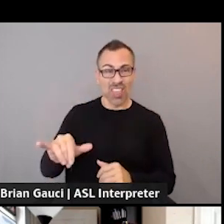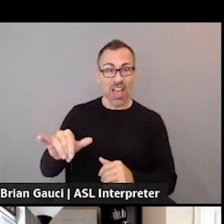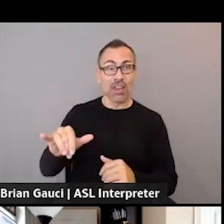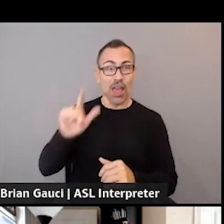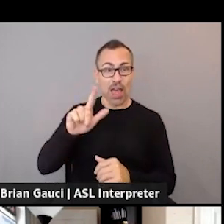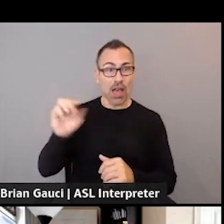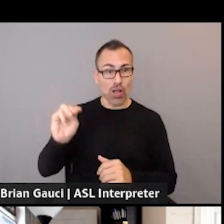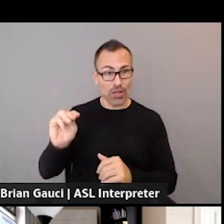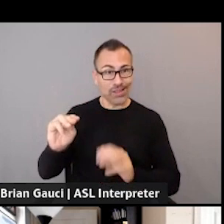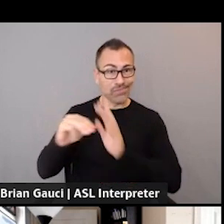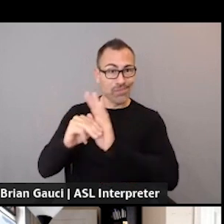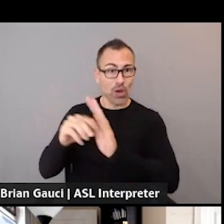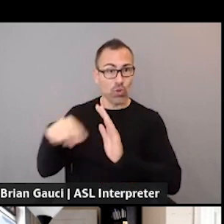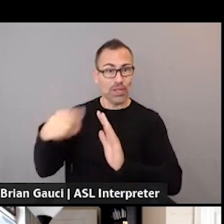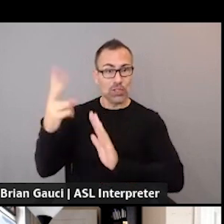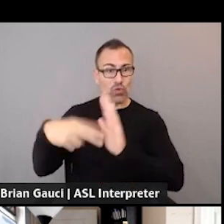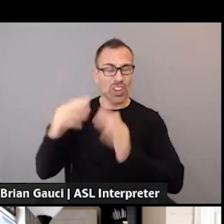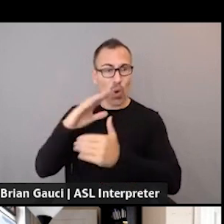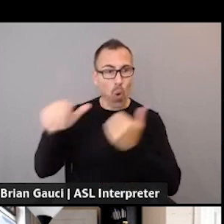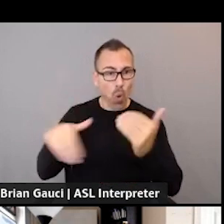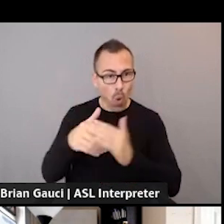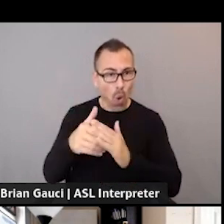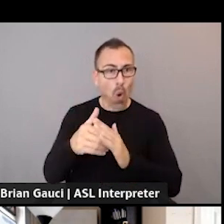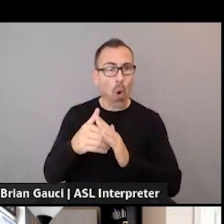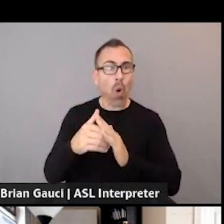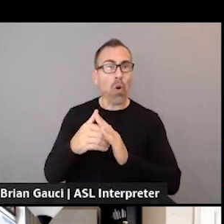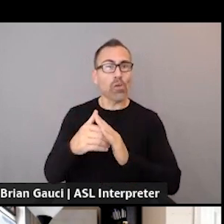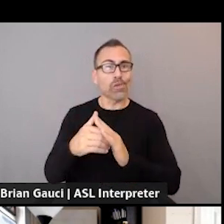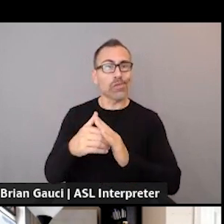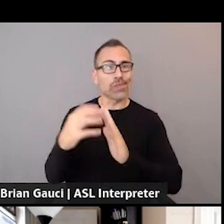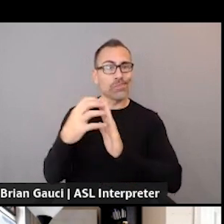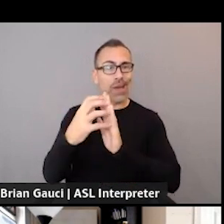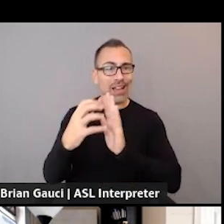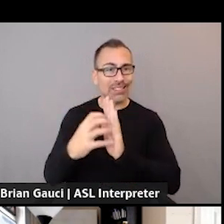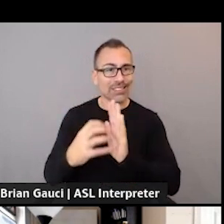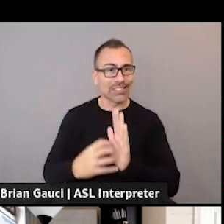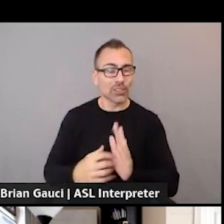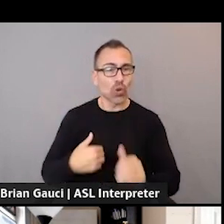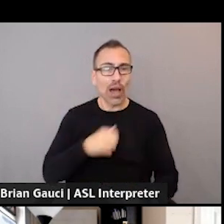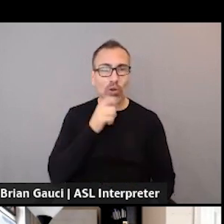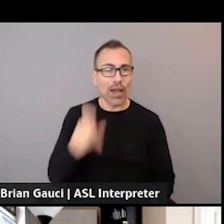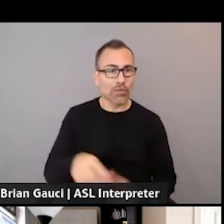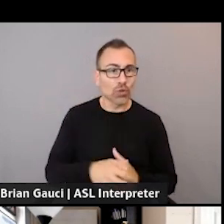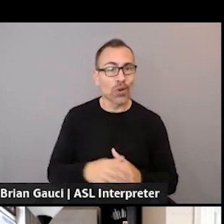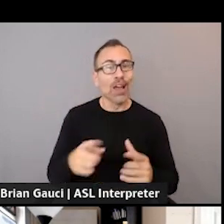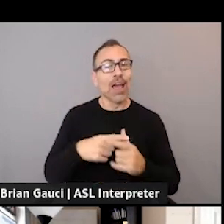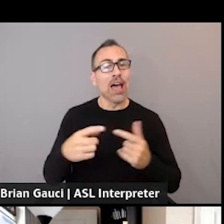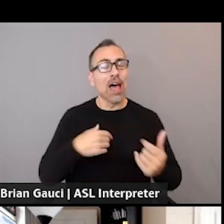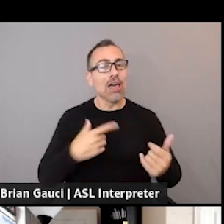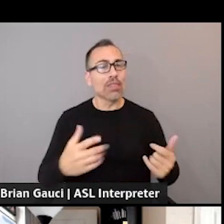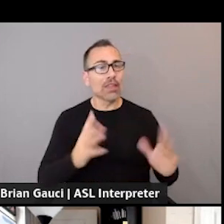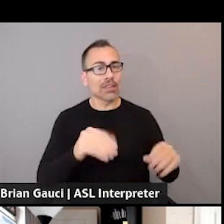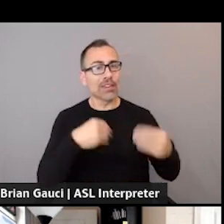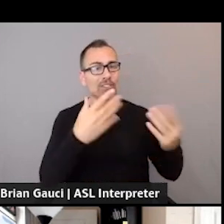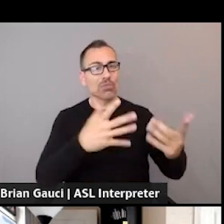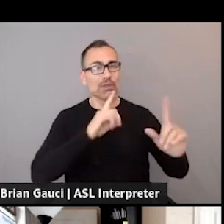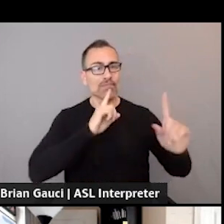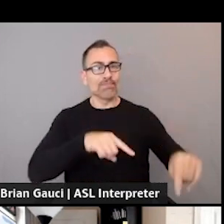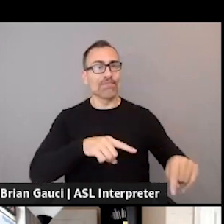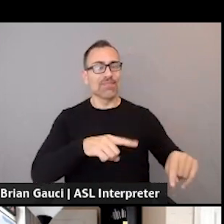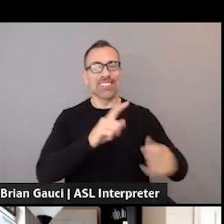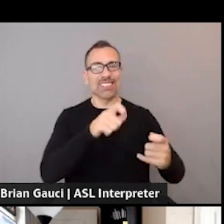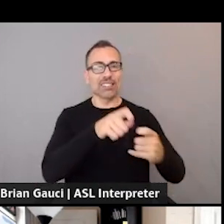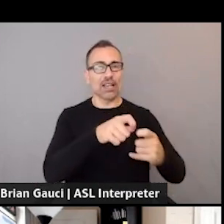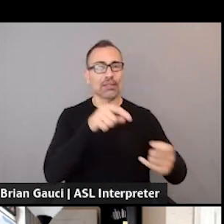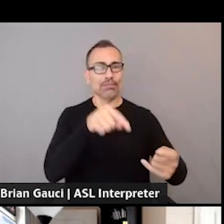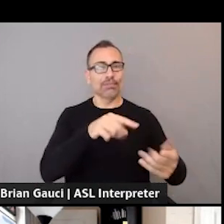of those passages, so I don't have to, and then giving me a synthesized result that tells me exactly what it is that I